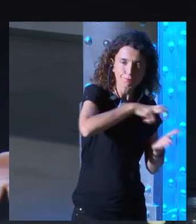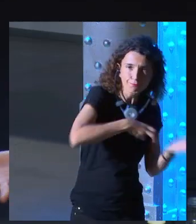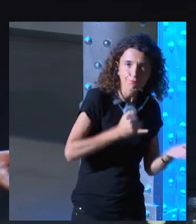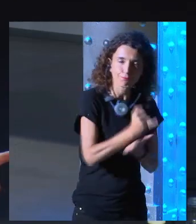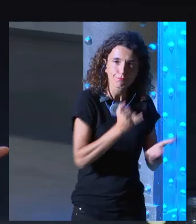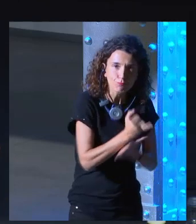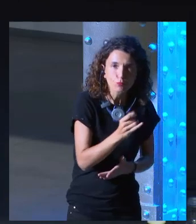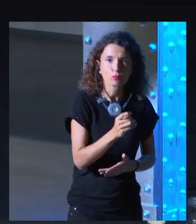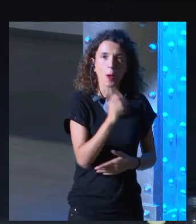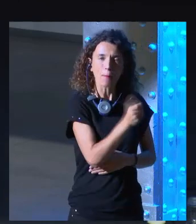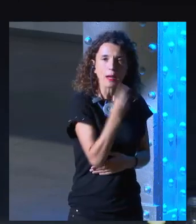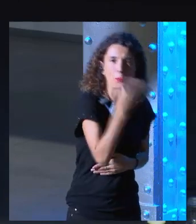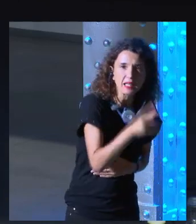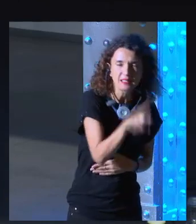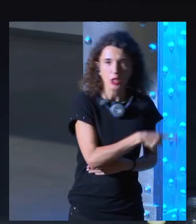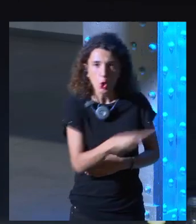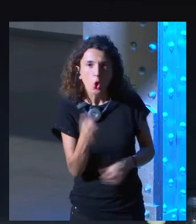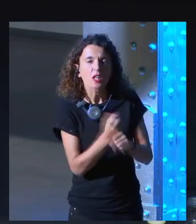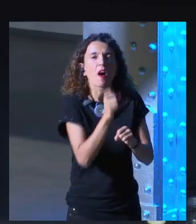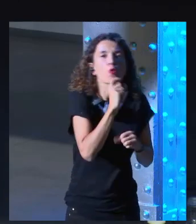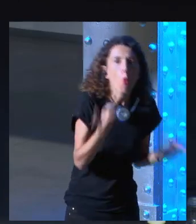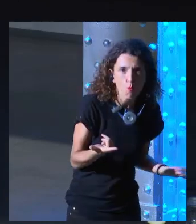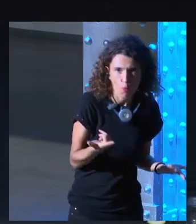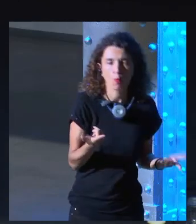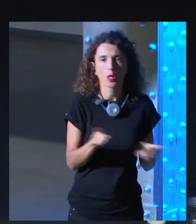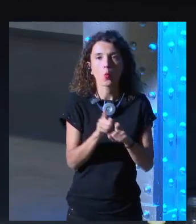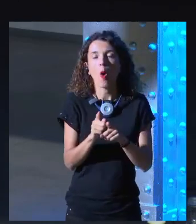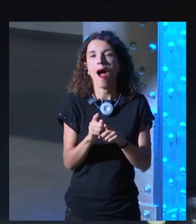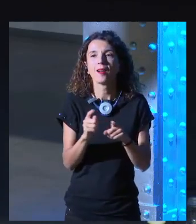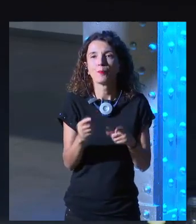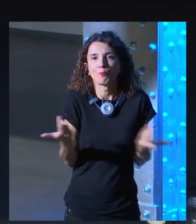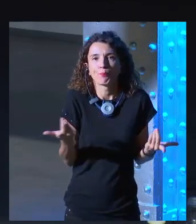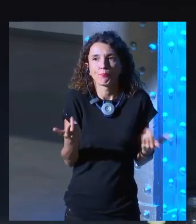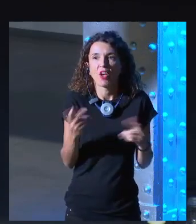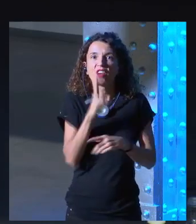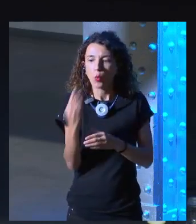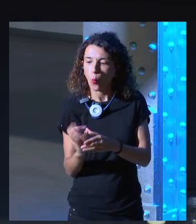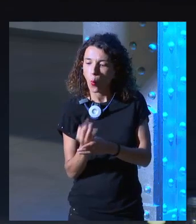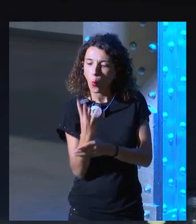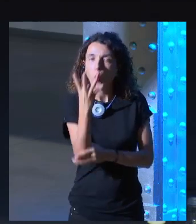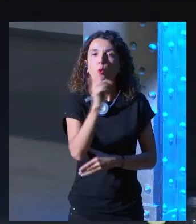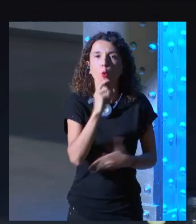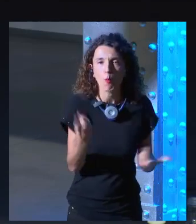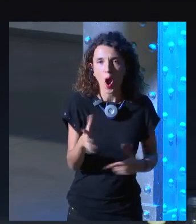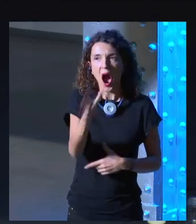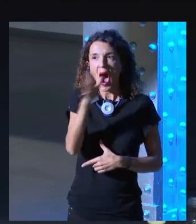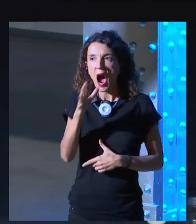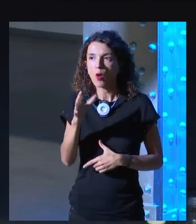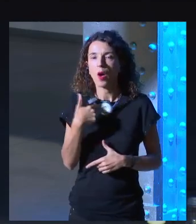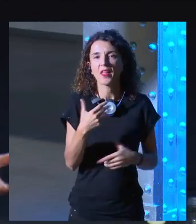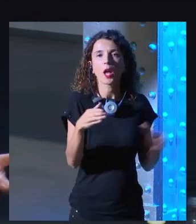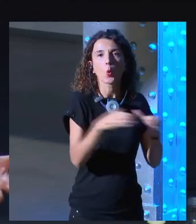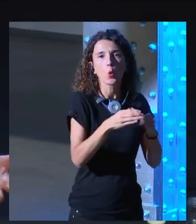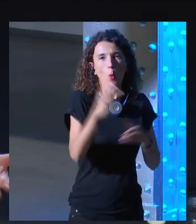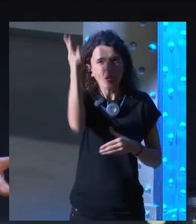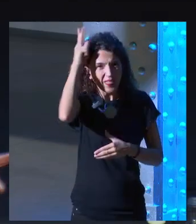hour? How was it grown? Was it taking water away from an indigenous group of people? Was it chopping